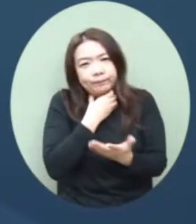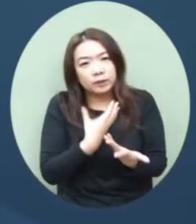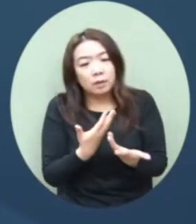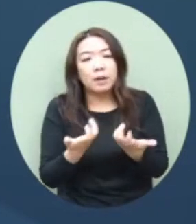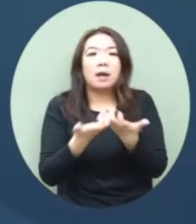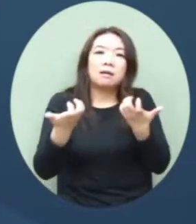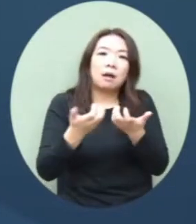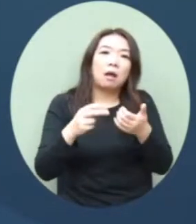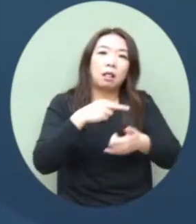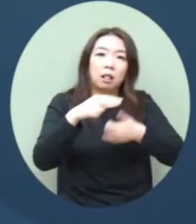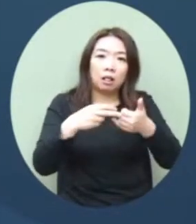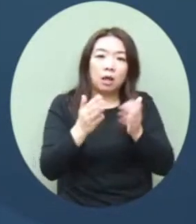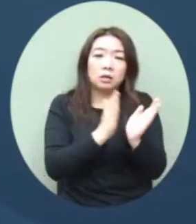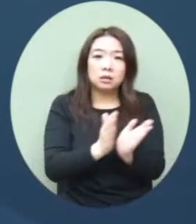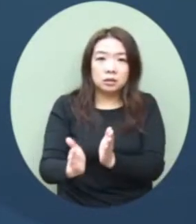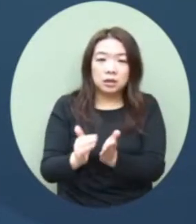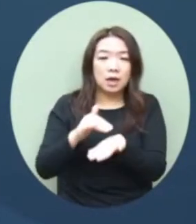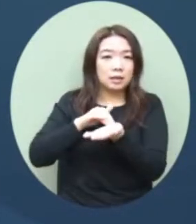next